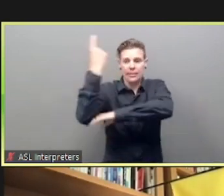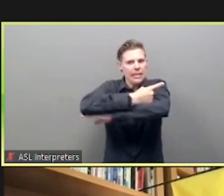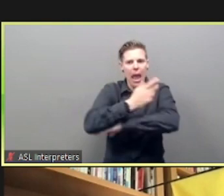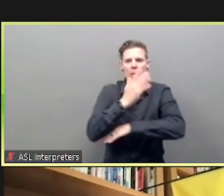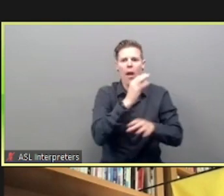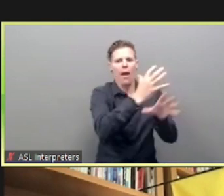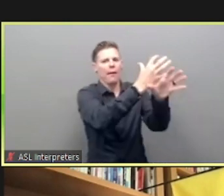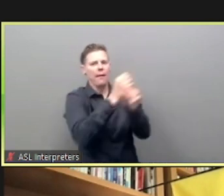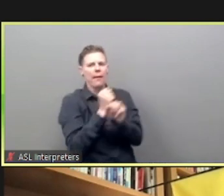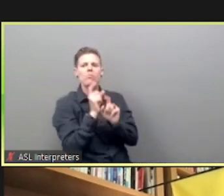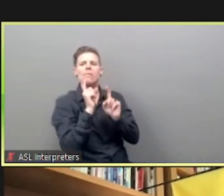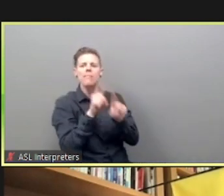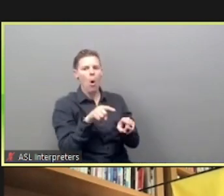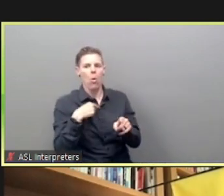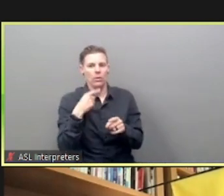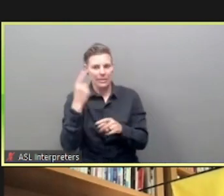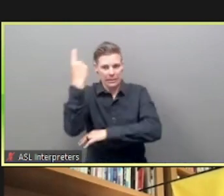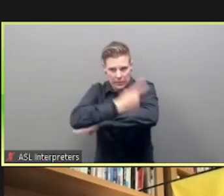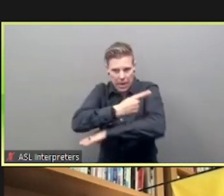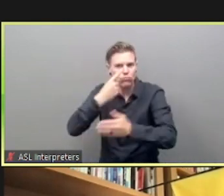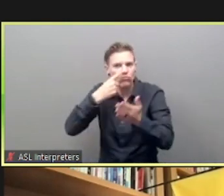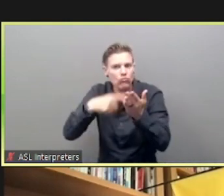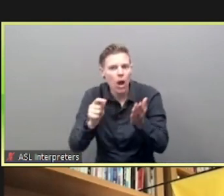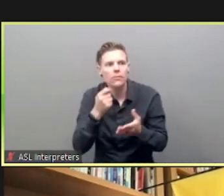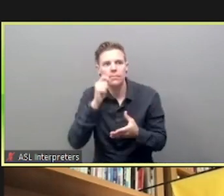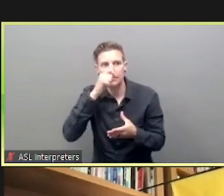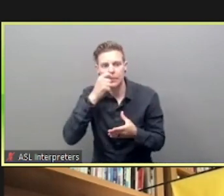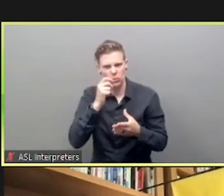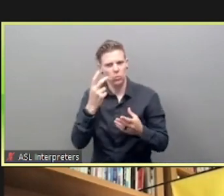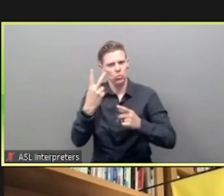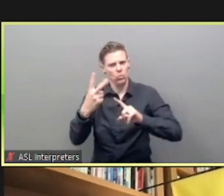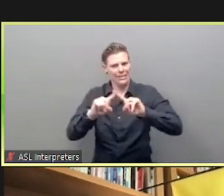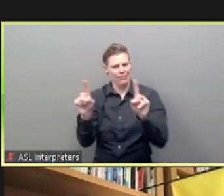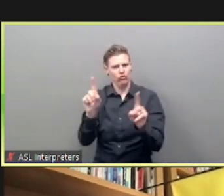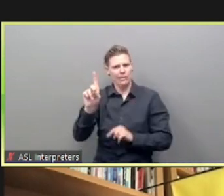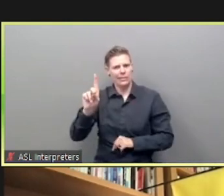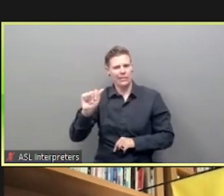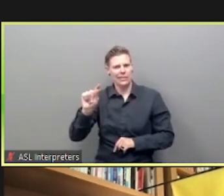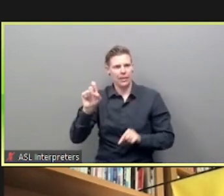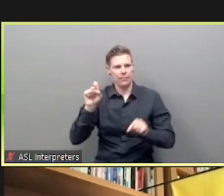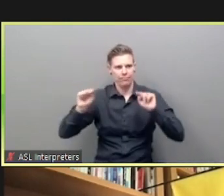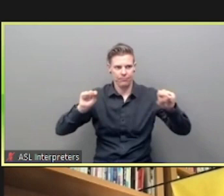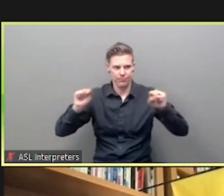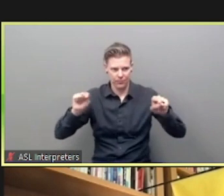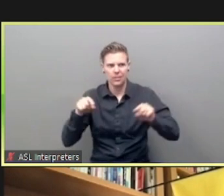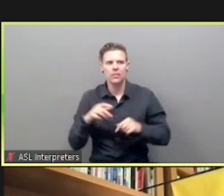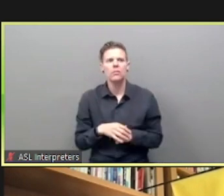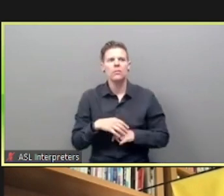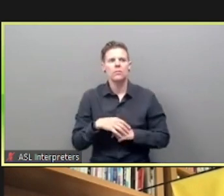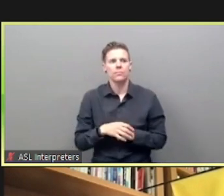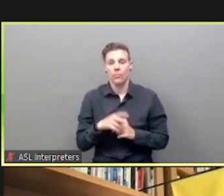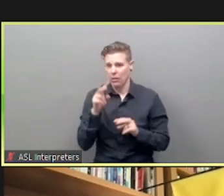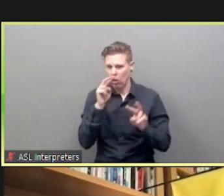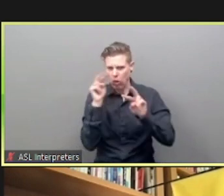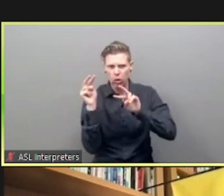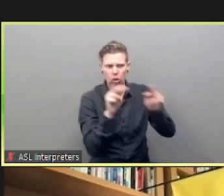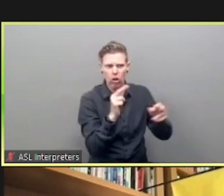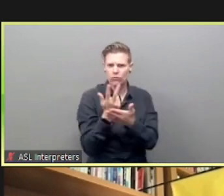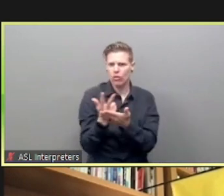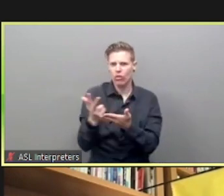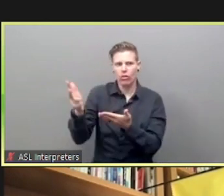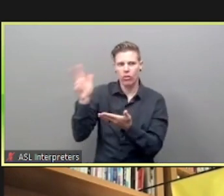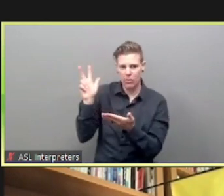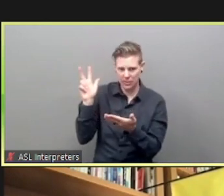that we got in. And you can see here, actually, if you look at the last 3 weeks that aren't in gray, a